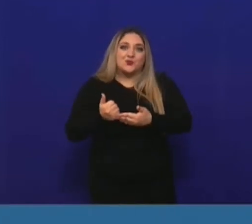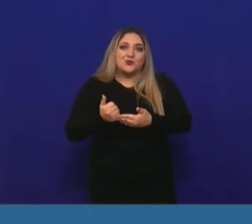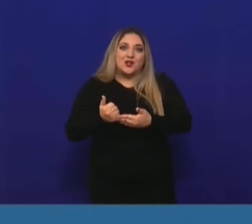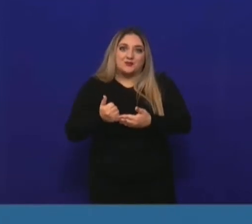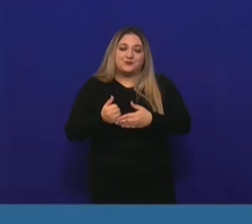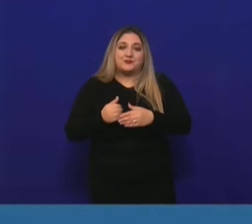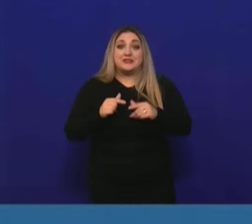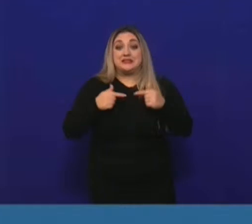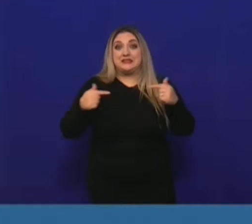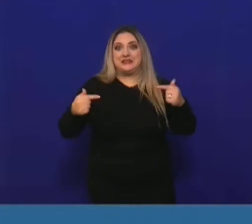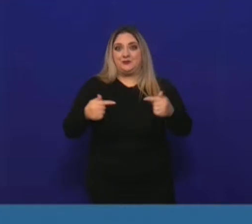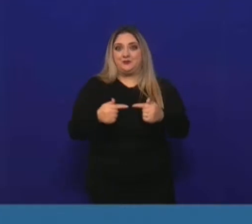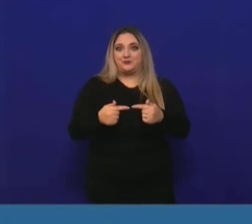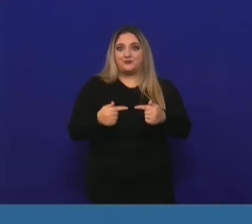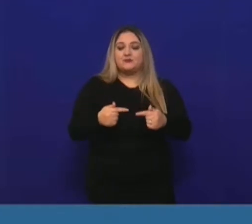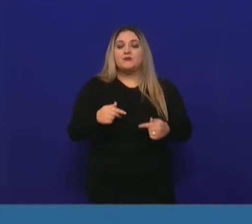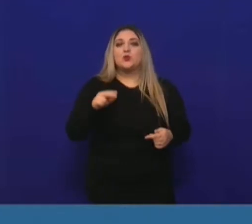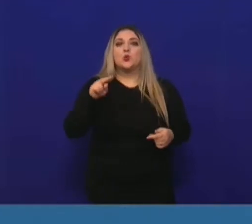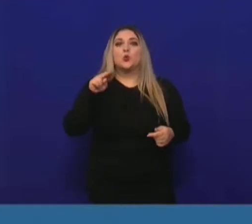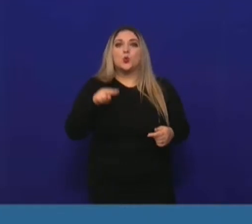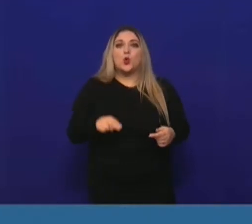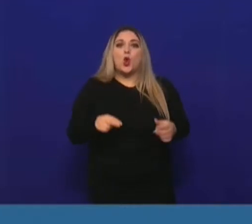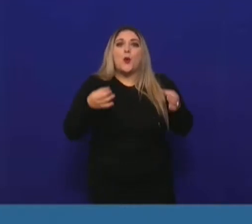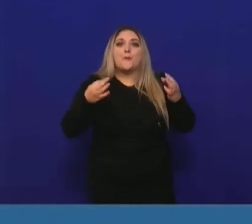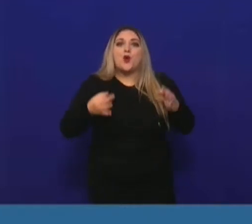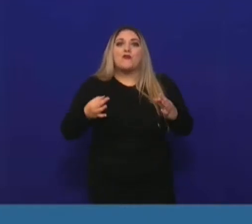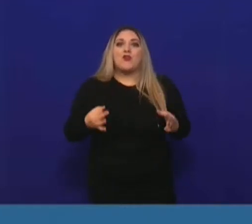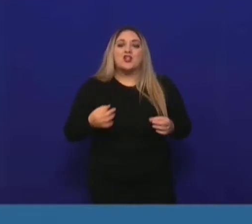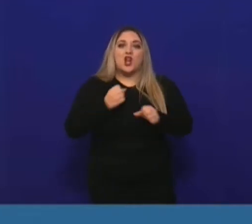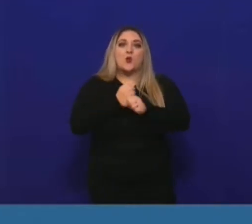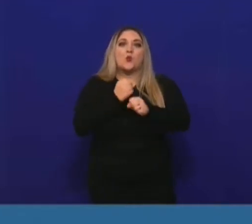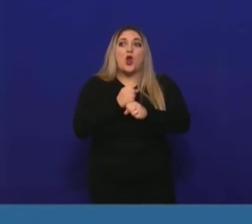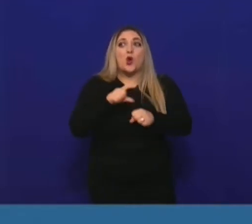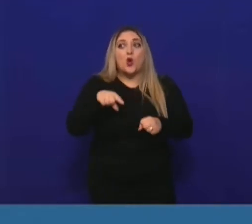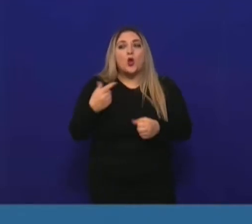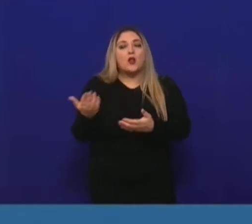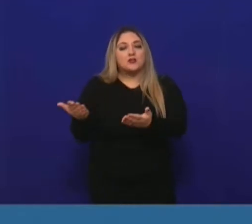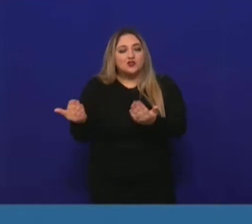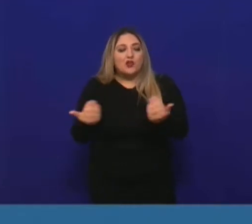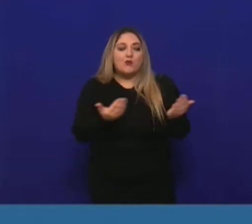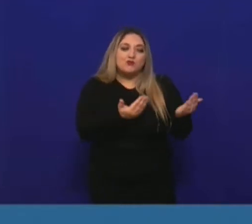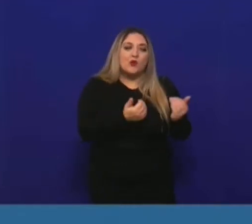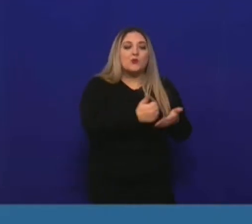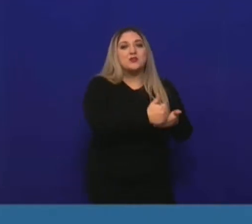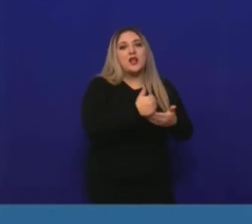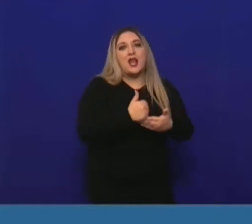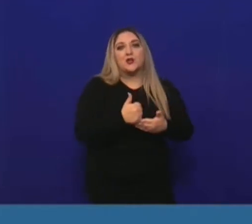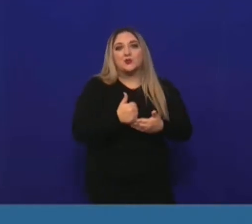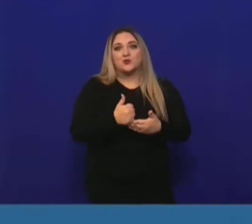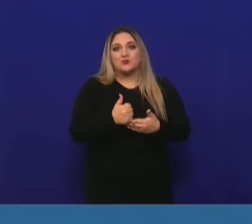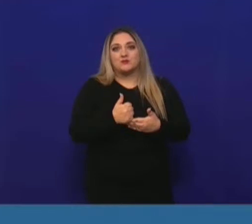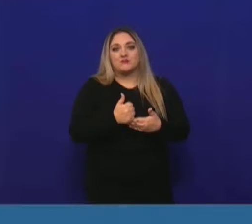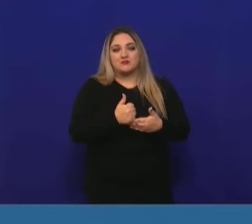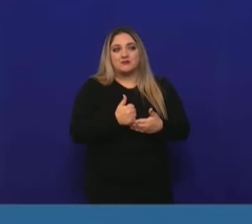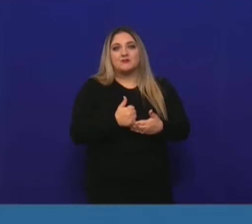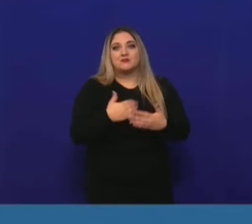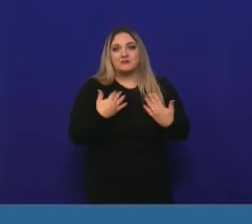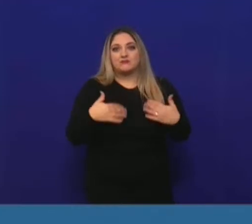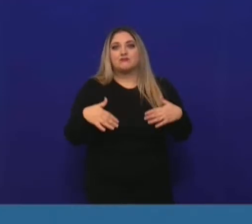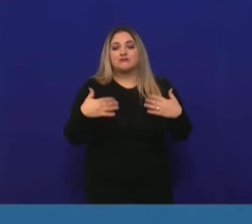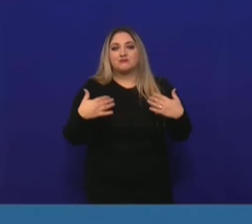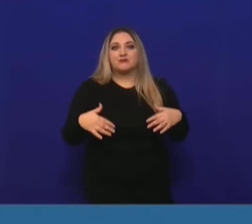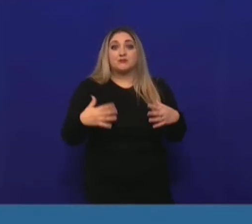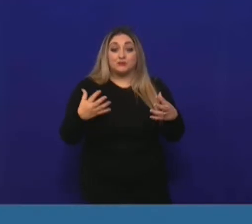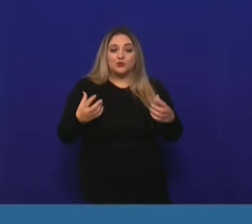Team. Imma wkoll diversi wkoll professjonisti oħrajn li wkoll ġew jgħinuna f'diversi aspetti min-naħa tagħna barra minn hekk li